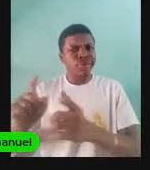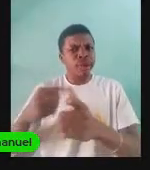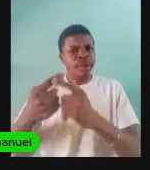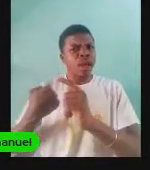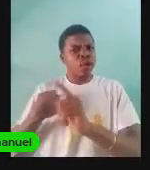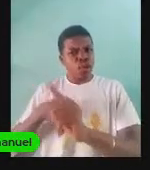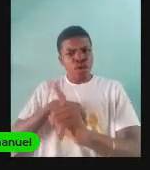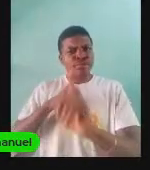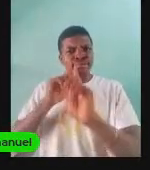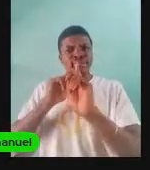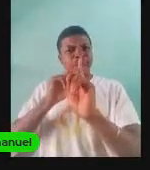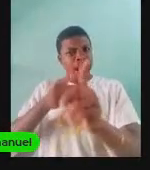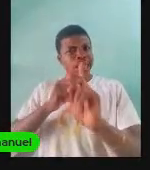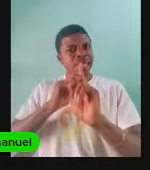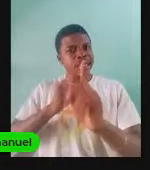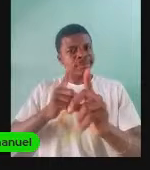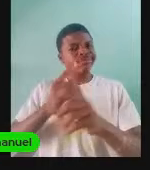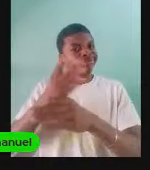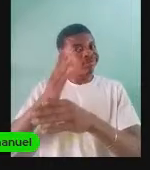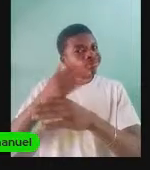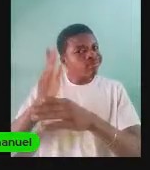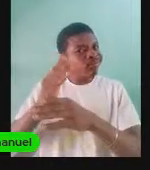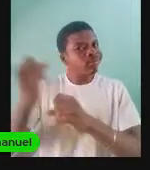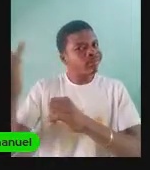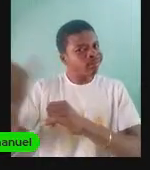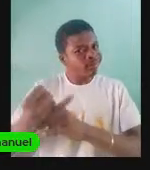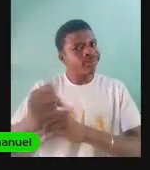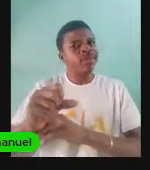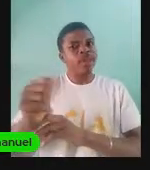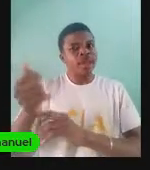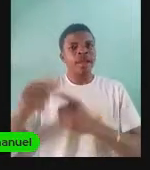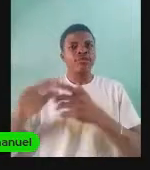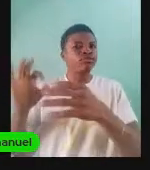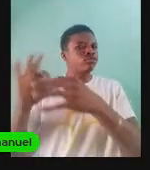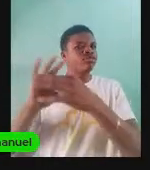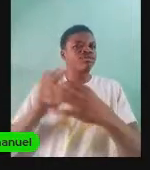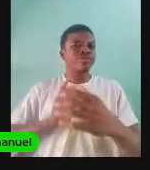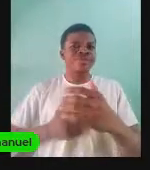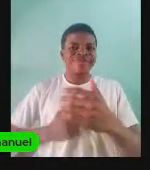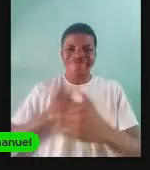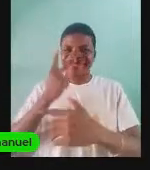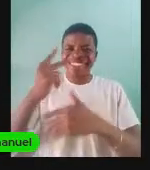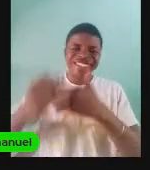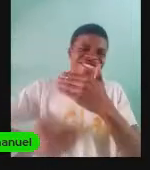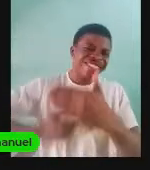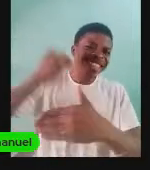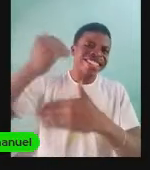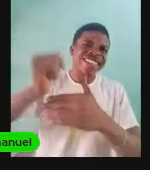you can also share and invite others to join us. Thank you and see you next week. Bye.